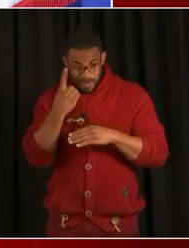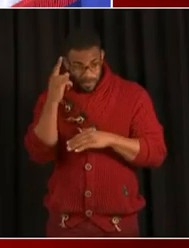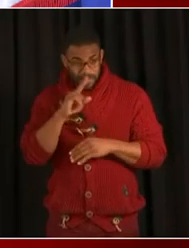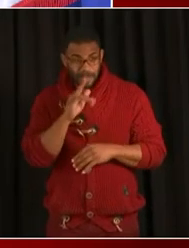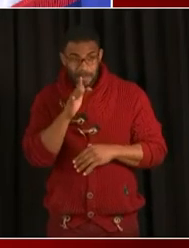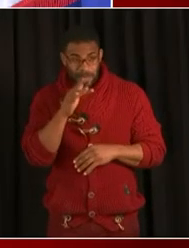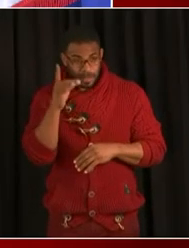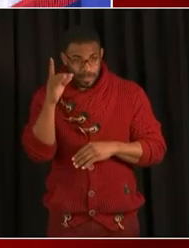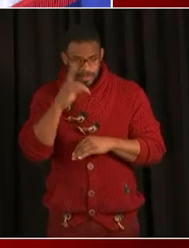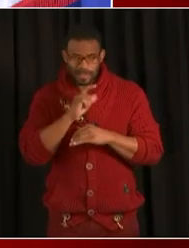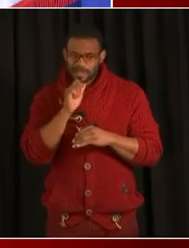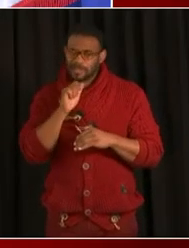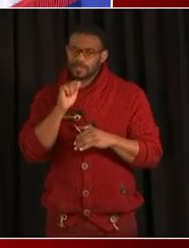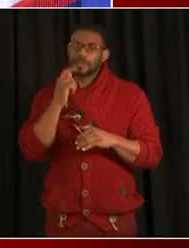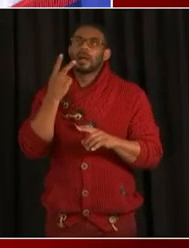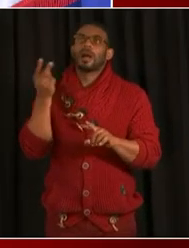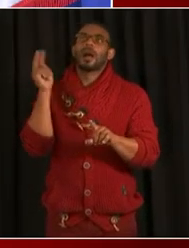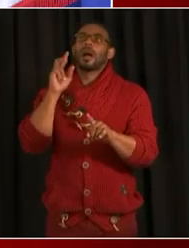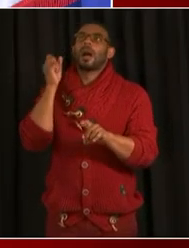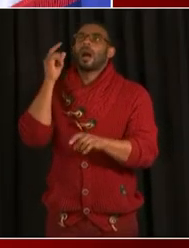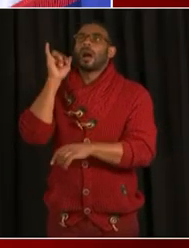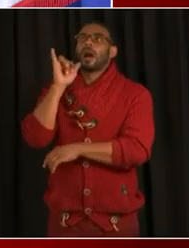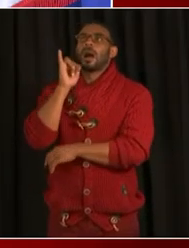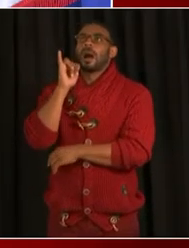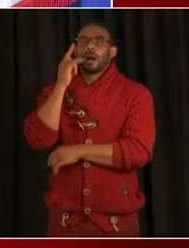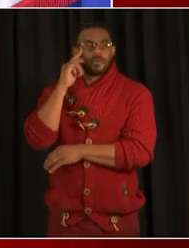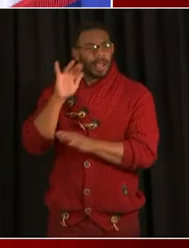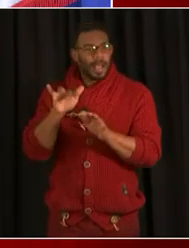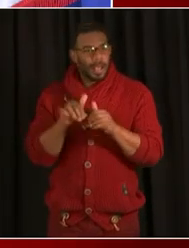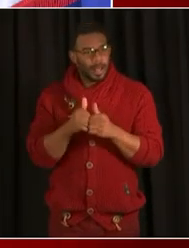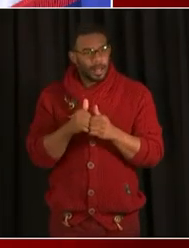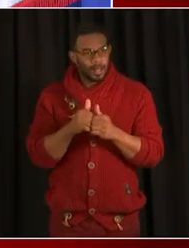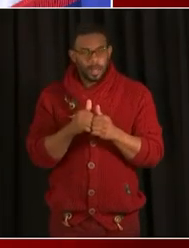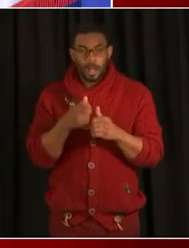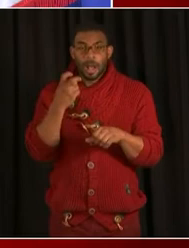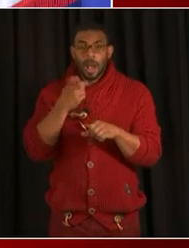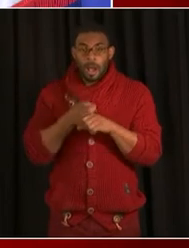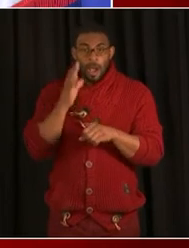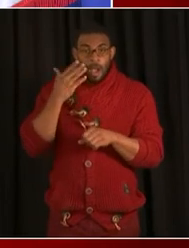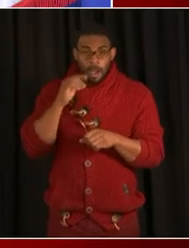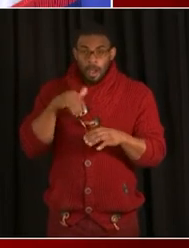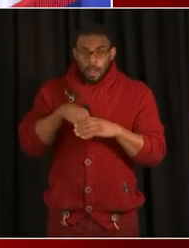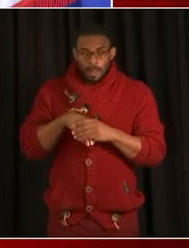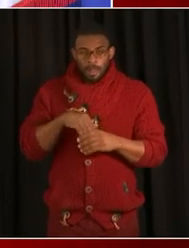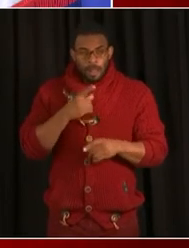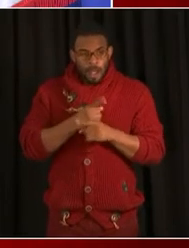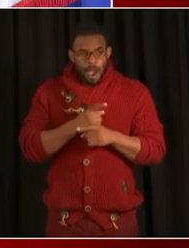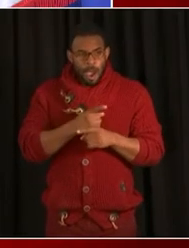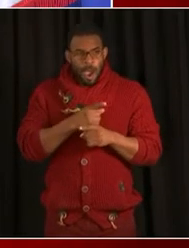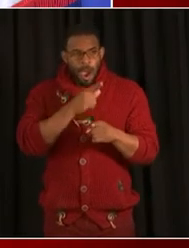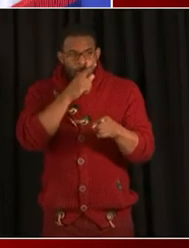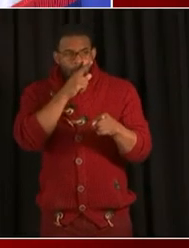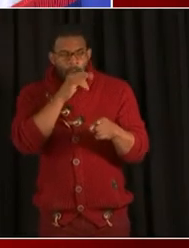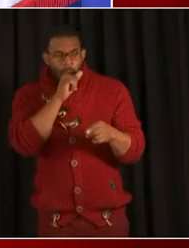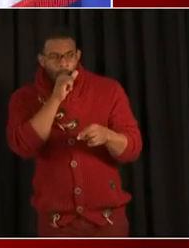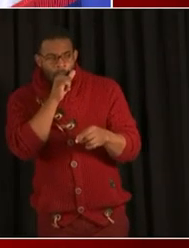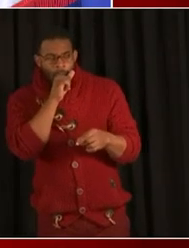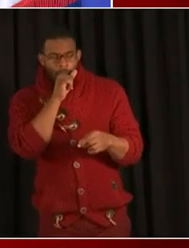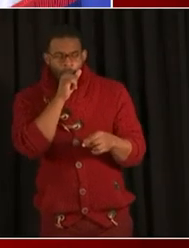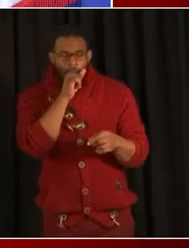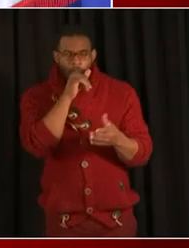for you was Mother's Day, it kind of puts things in perspective in terms of how hard of times we're in right now. It